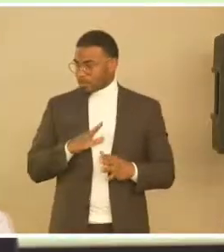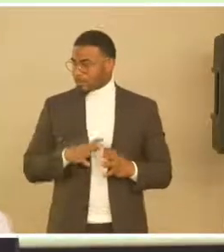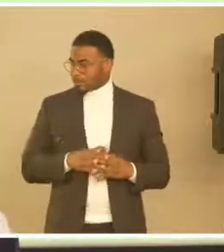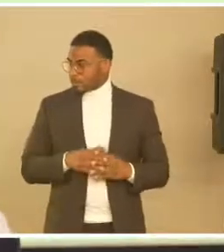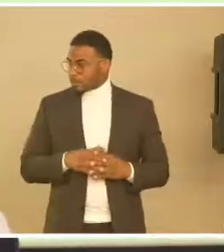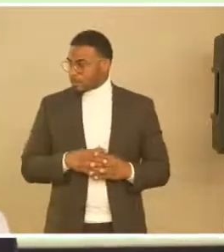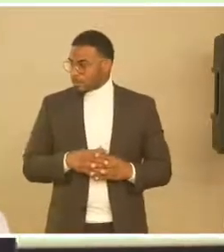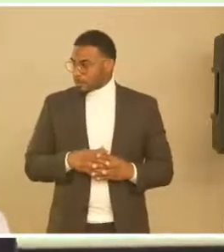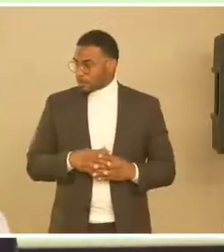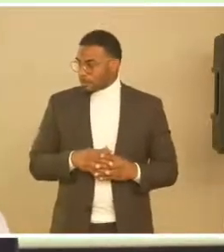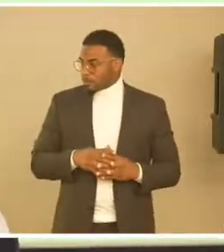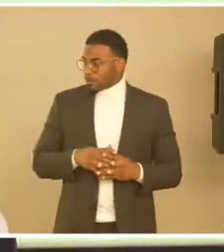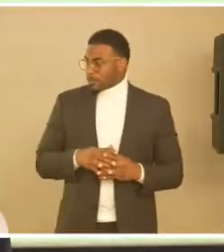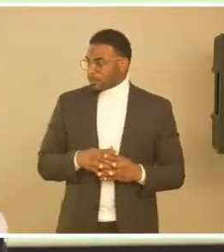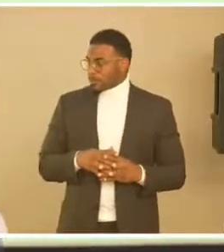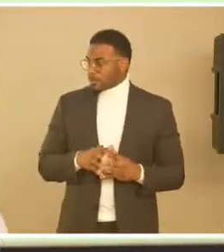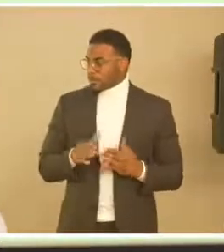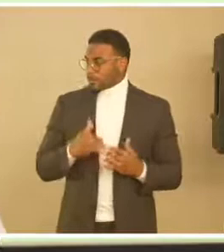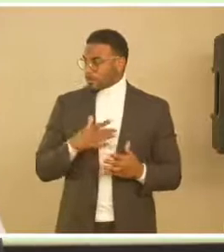Imani is perfect. Dr. Imani is fine? Yeah,